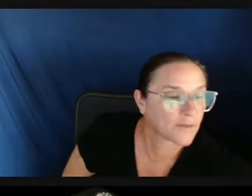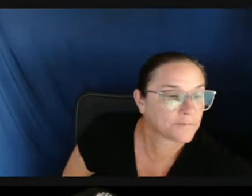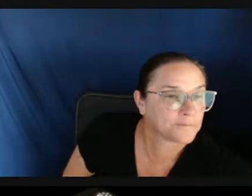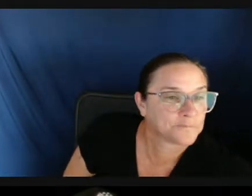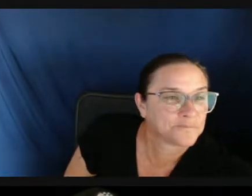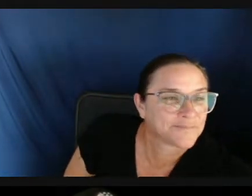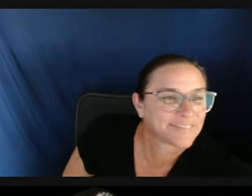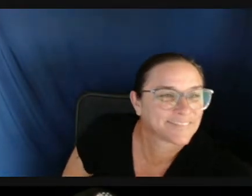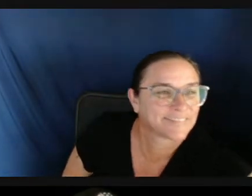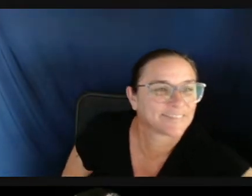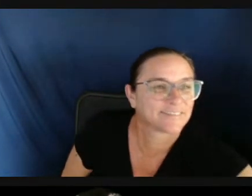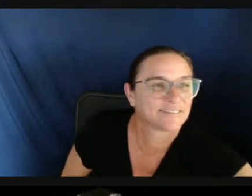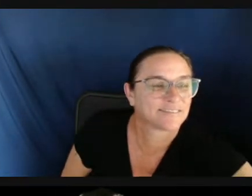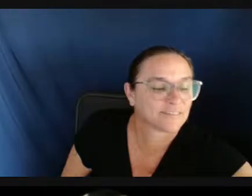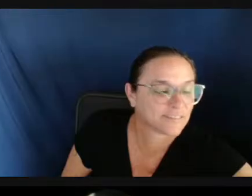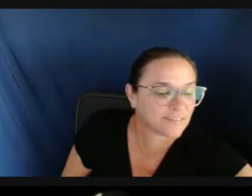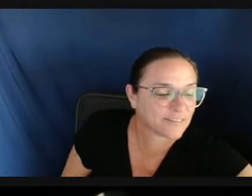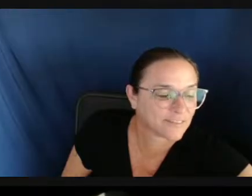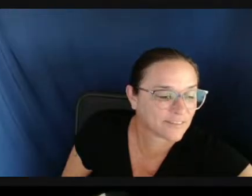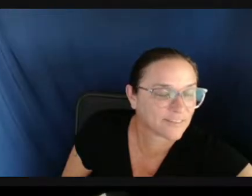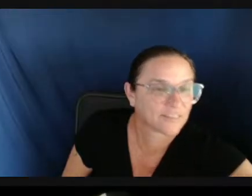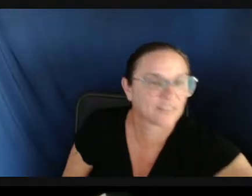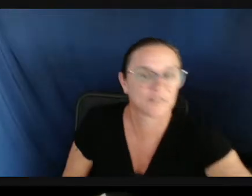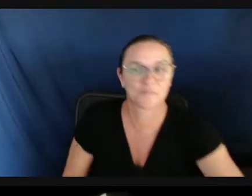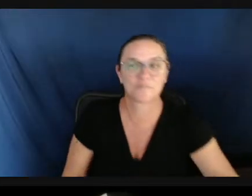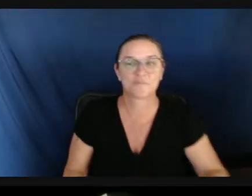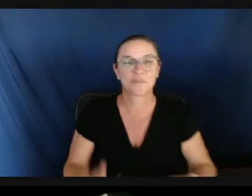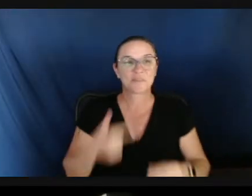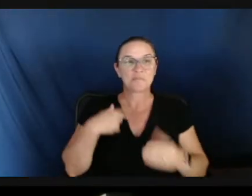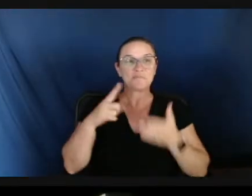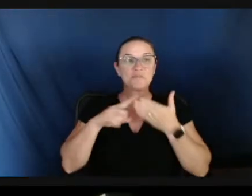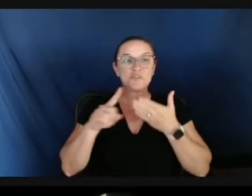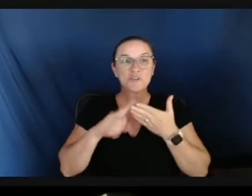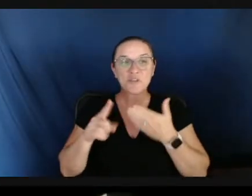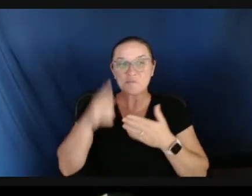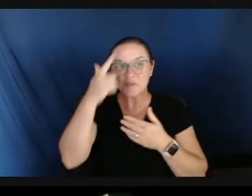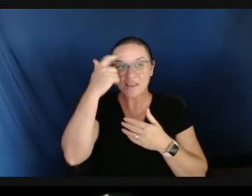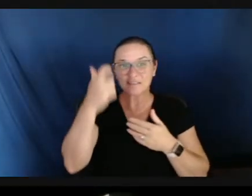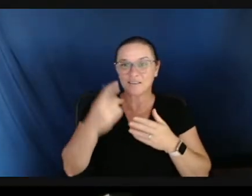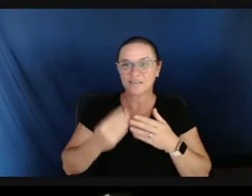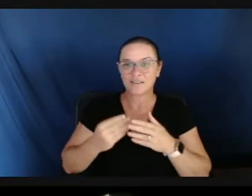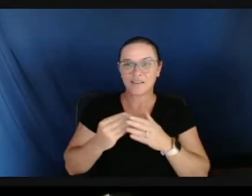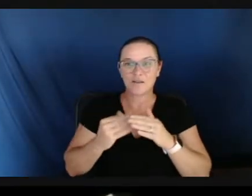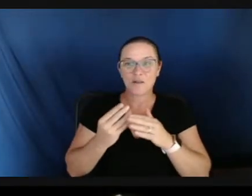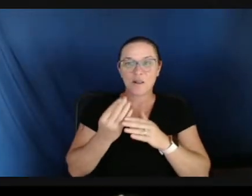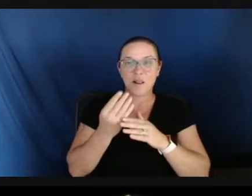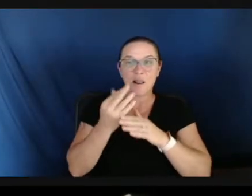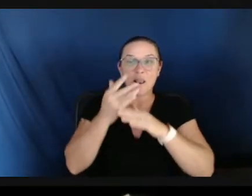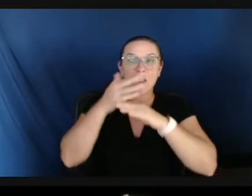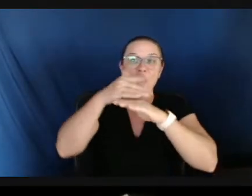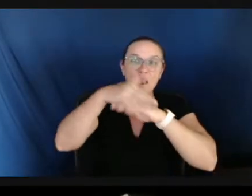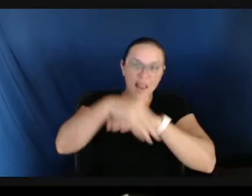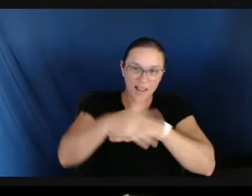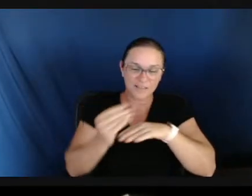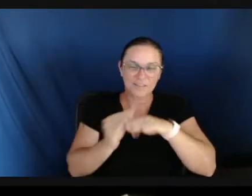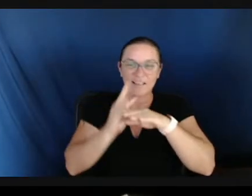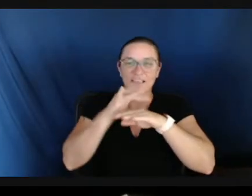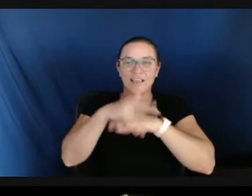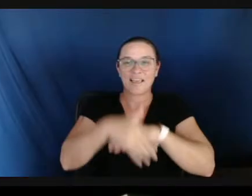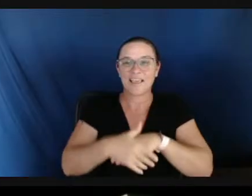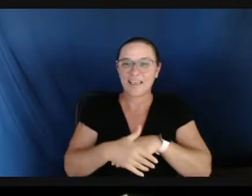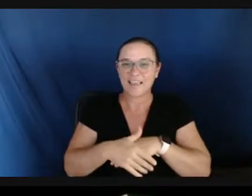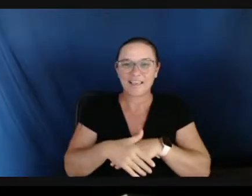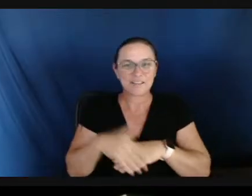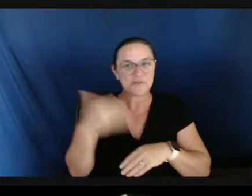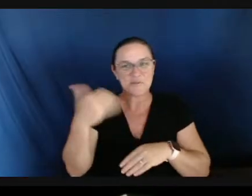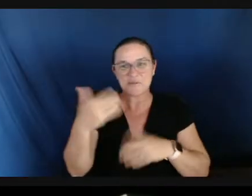back because it's getting a little higher again and starting to spill over. Yeah, I mean, it's an action-packed live stream. Every time